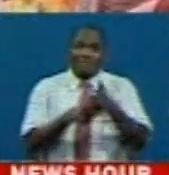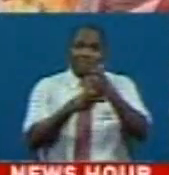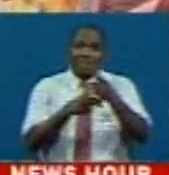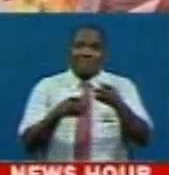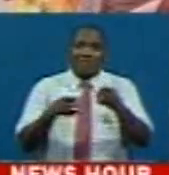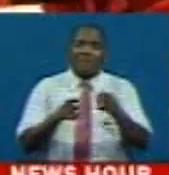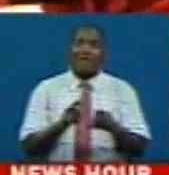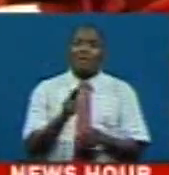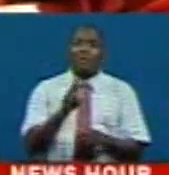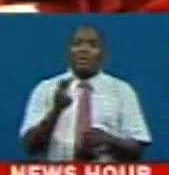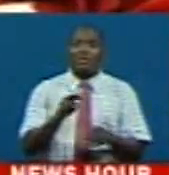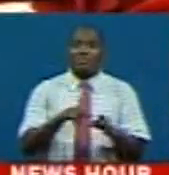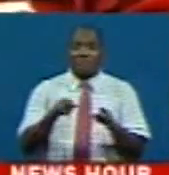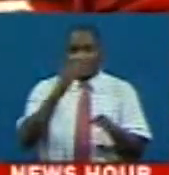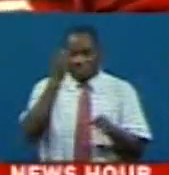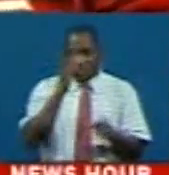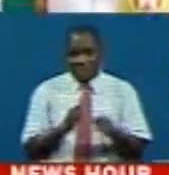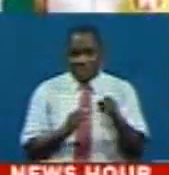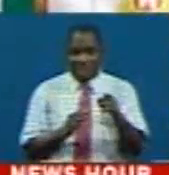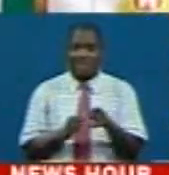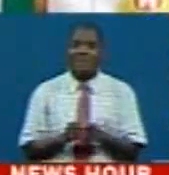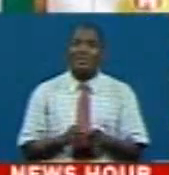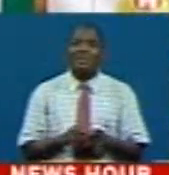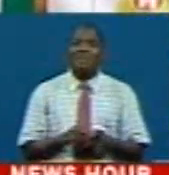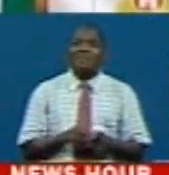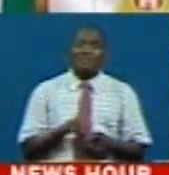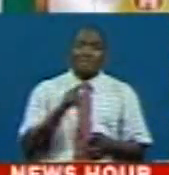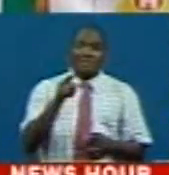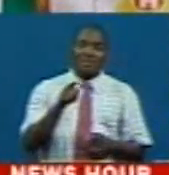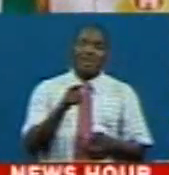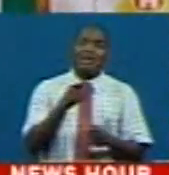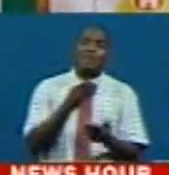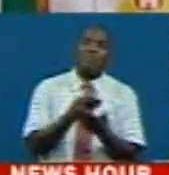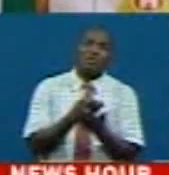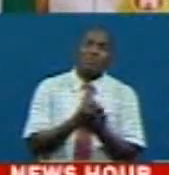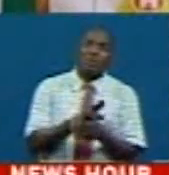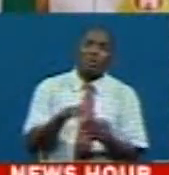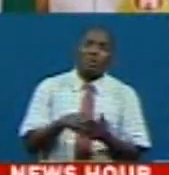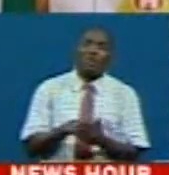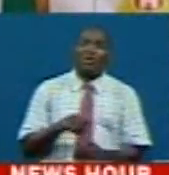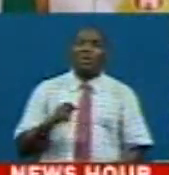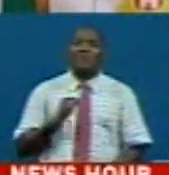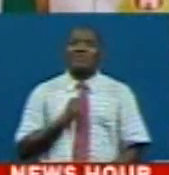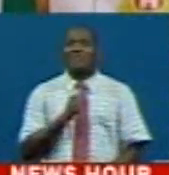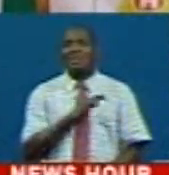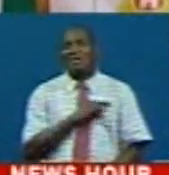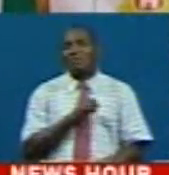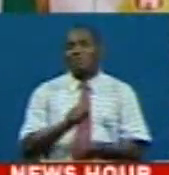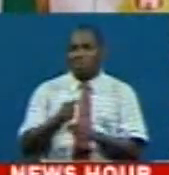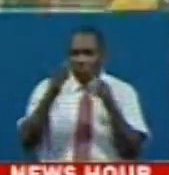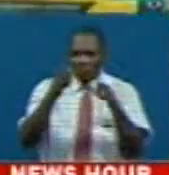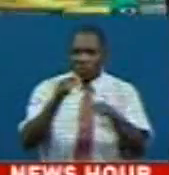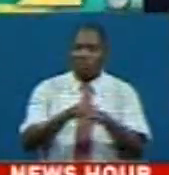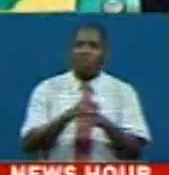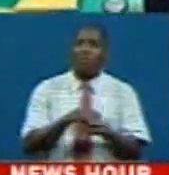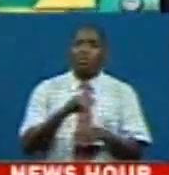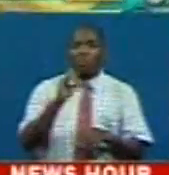Deputy Upper West Regional Minister, Mr. Amidu Chinia Isaku, called on the staff to remain committed to their work.